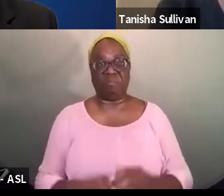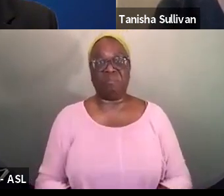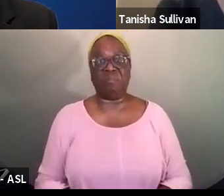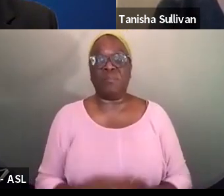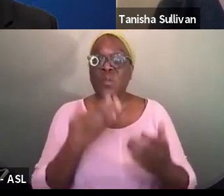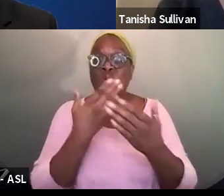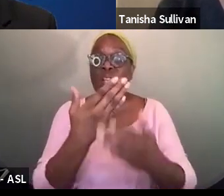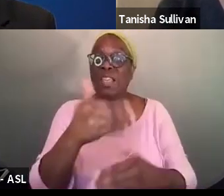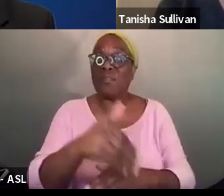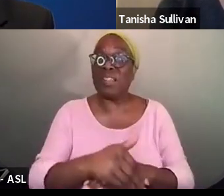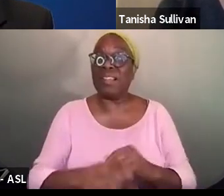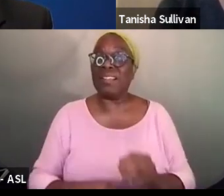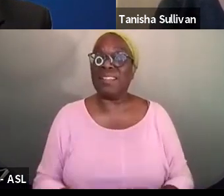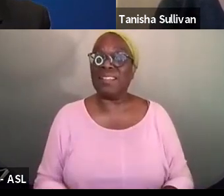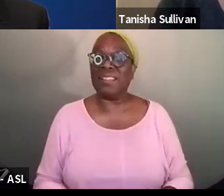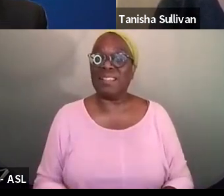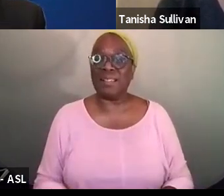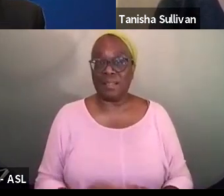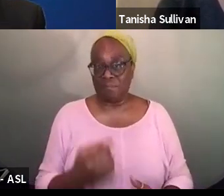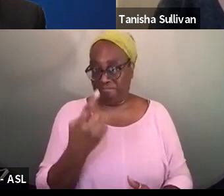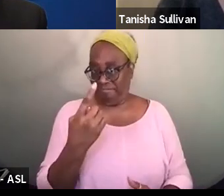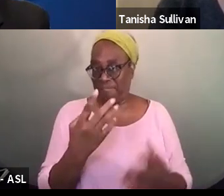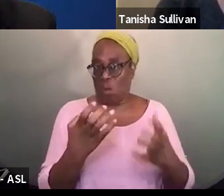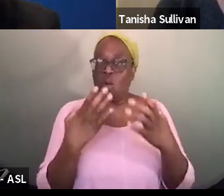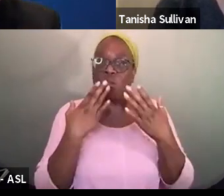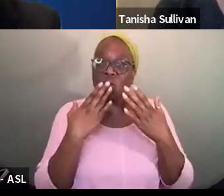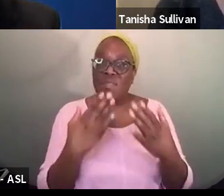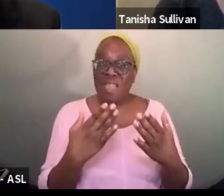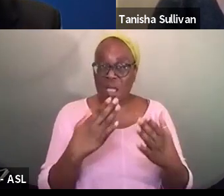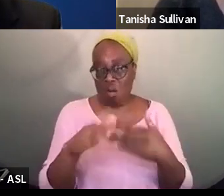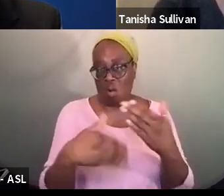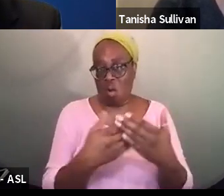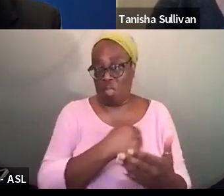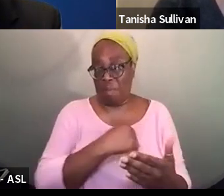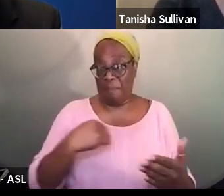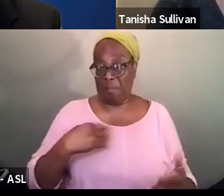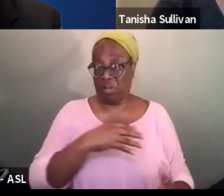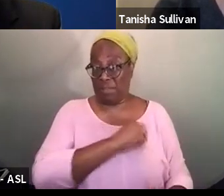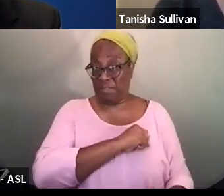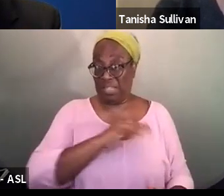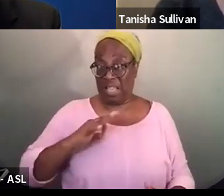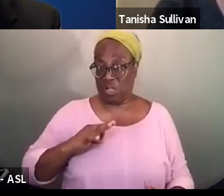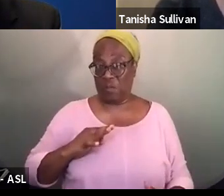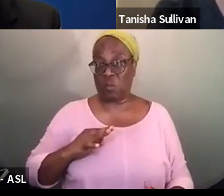Good evening. One, I want to thank all members of the task force